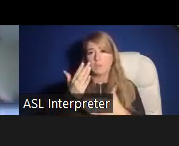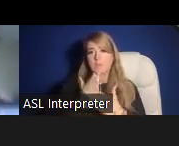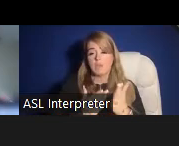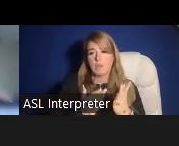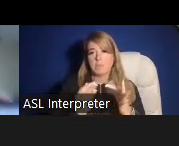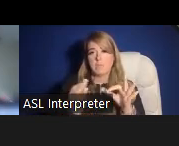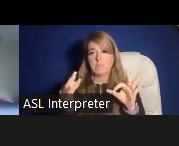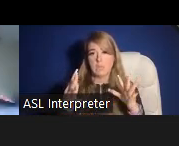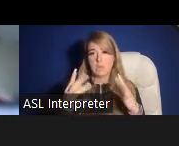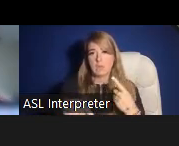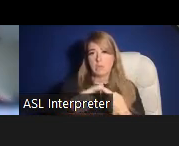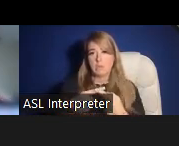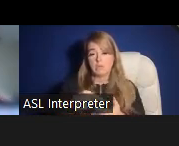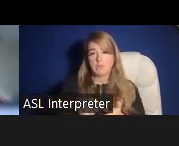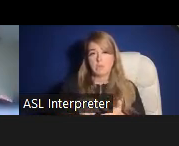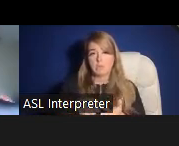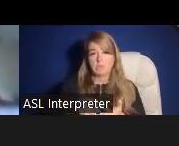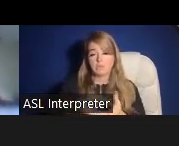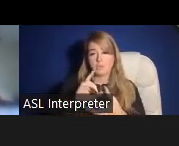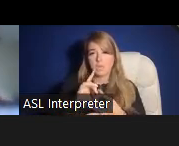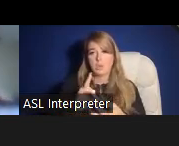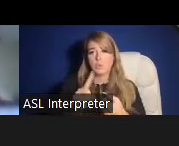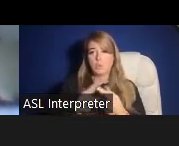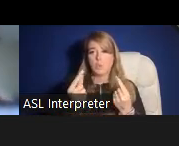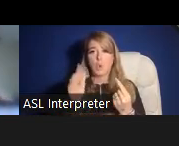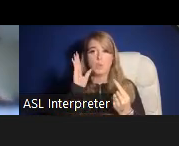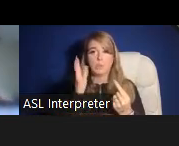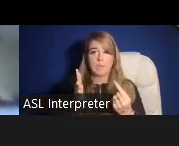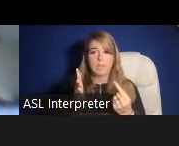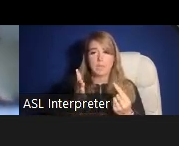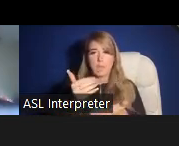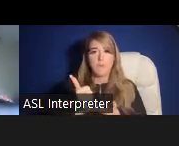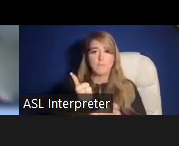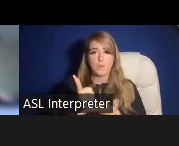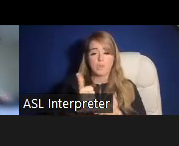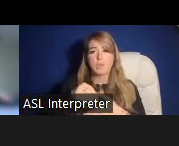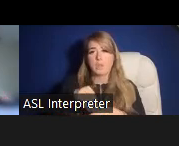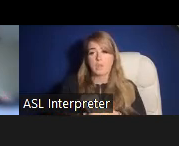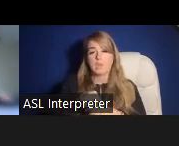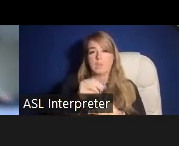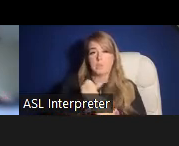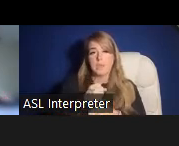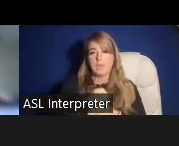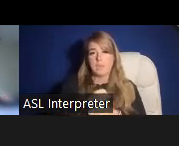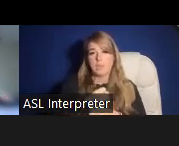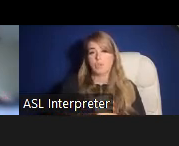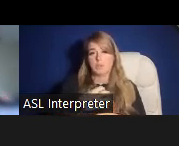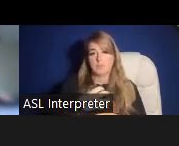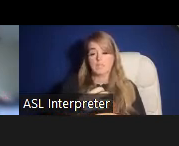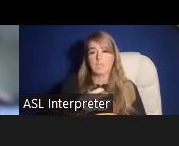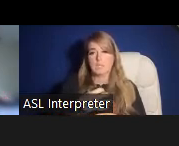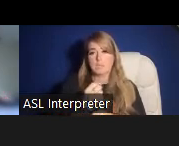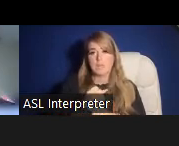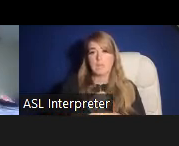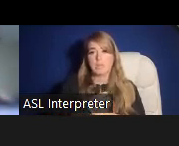insight as to what would be helpful in making a grievance, in the group, making